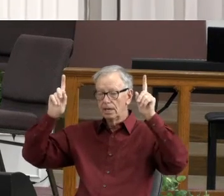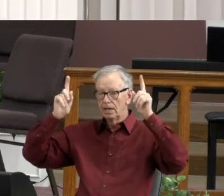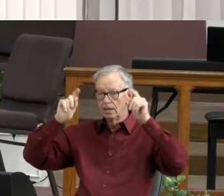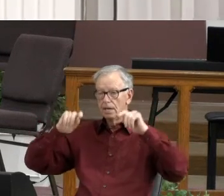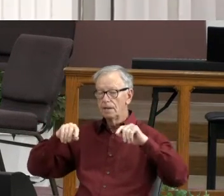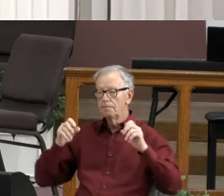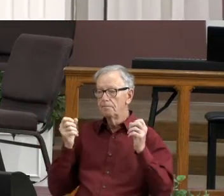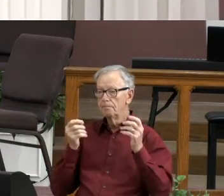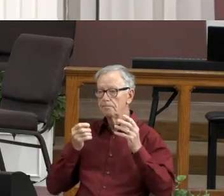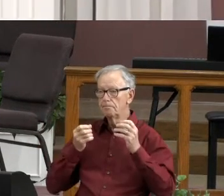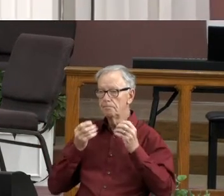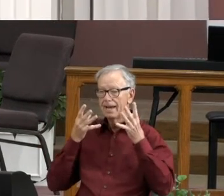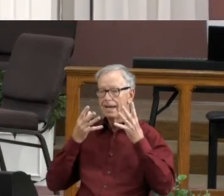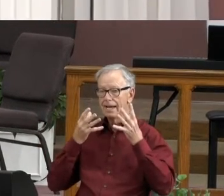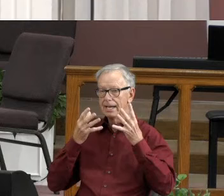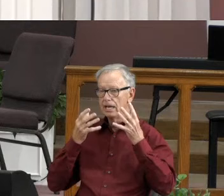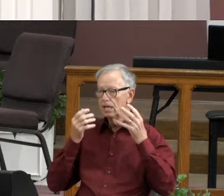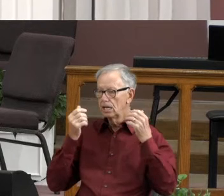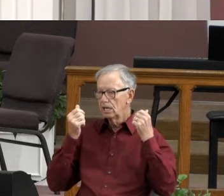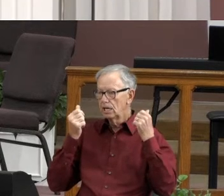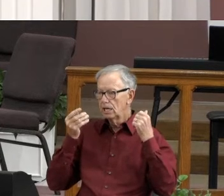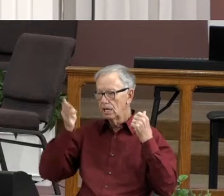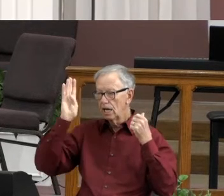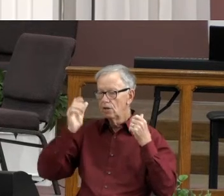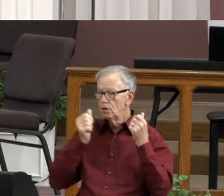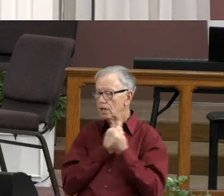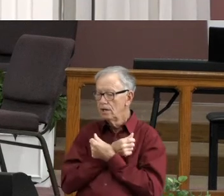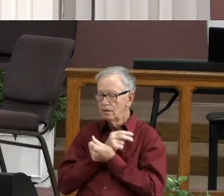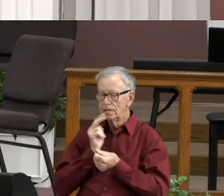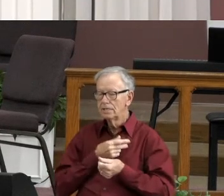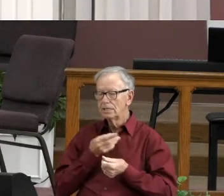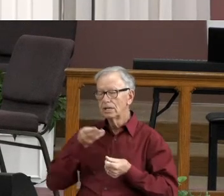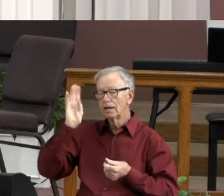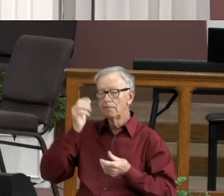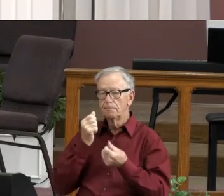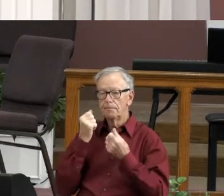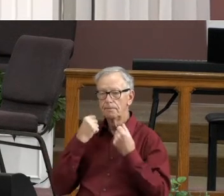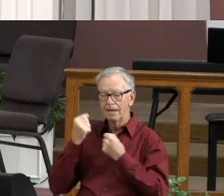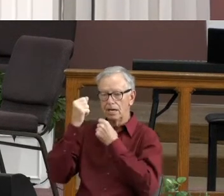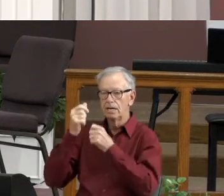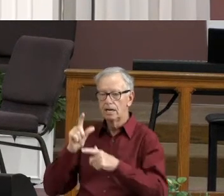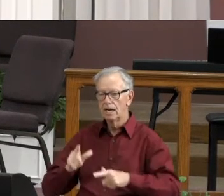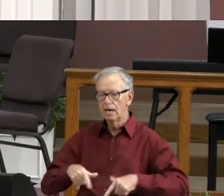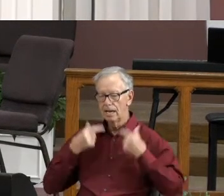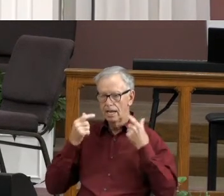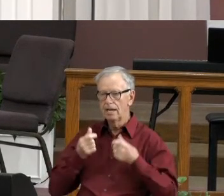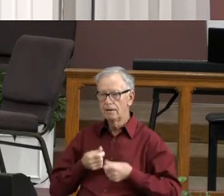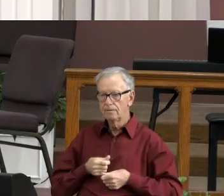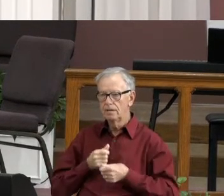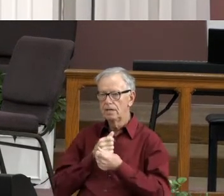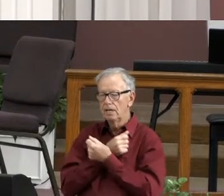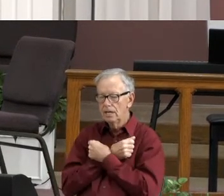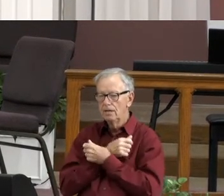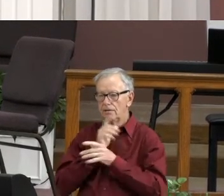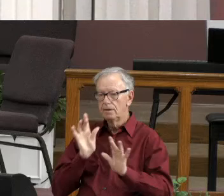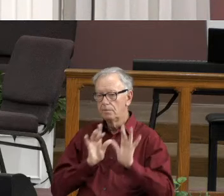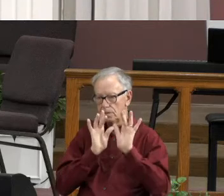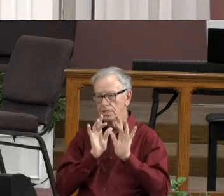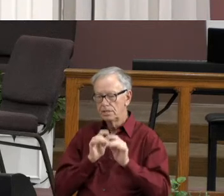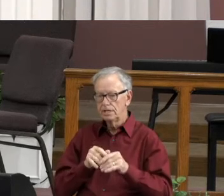us, a God of power and might, a God of love and mercy and grace.